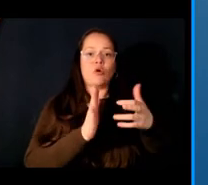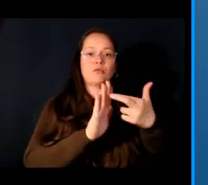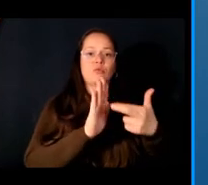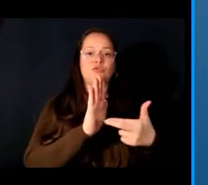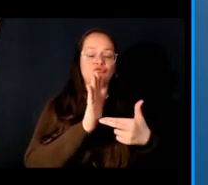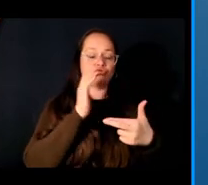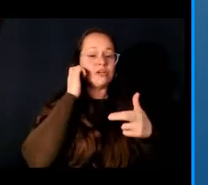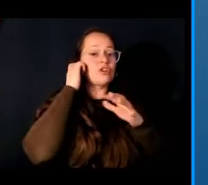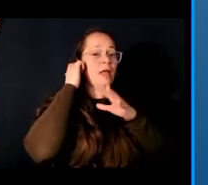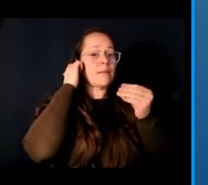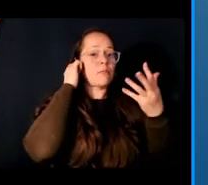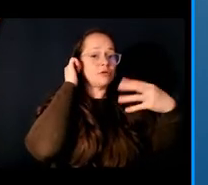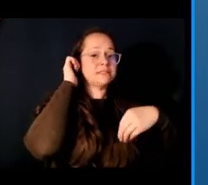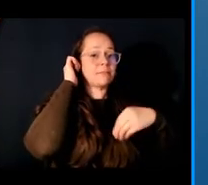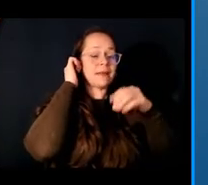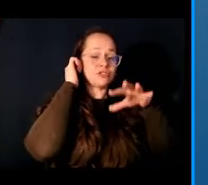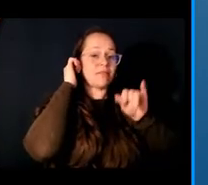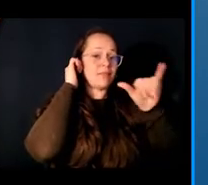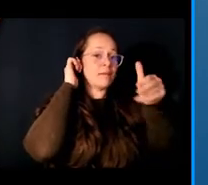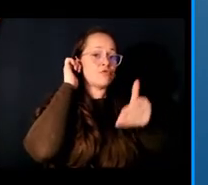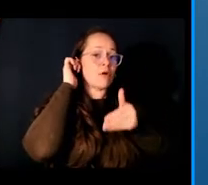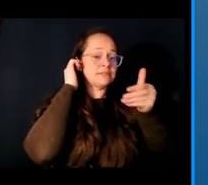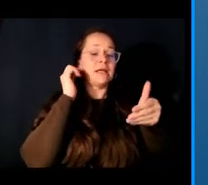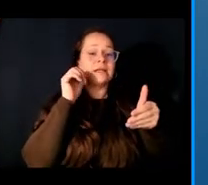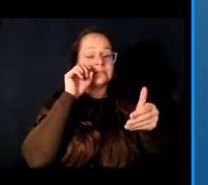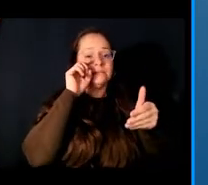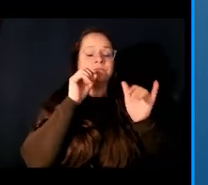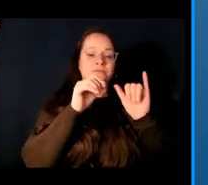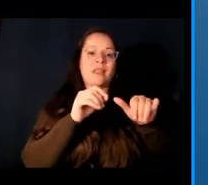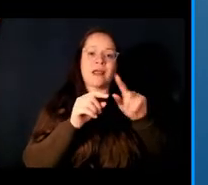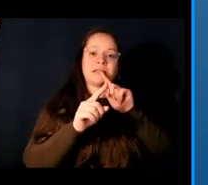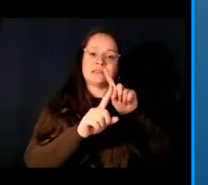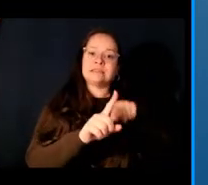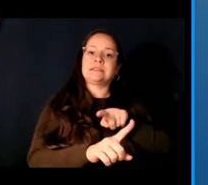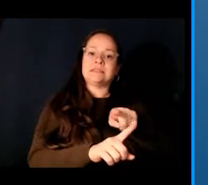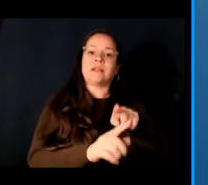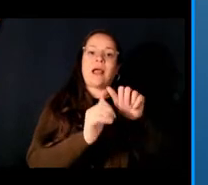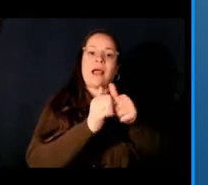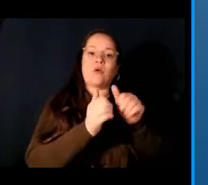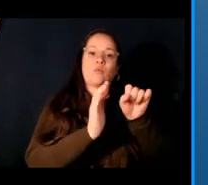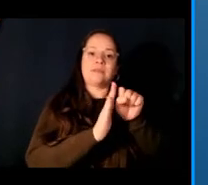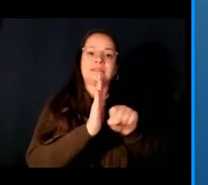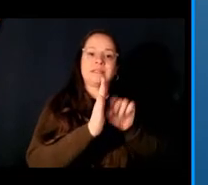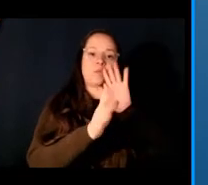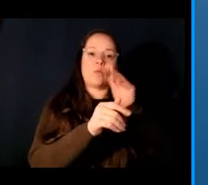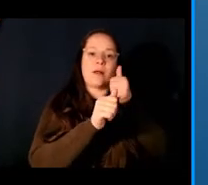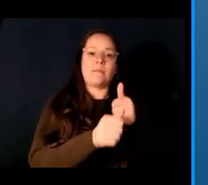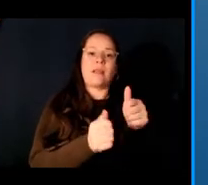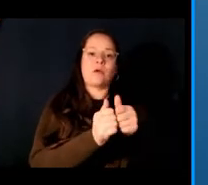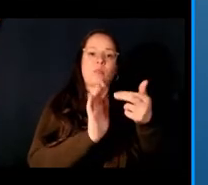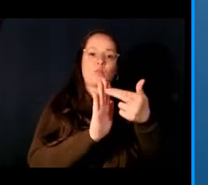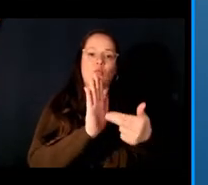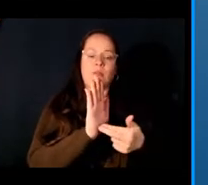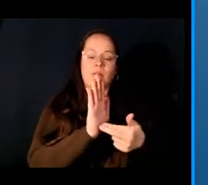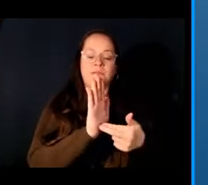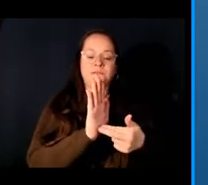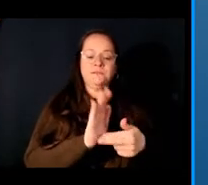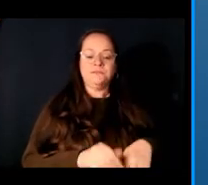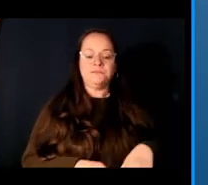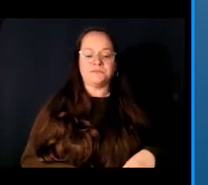and participation in the process that is essentially how the state complies with rule 2.